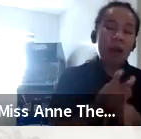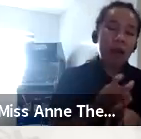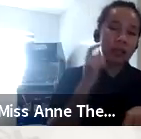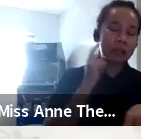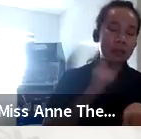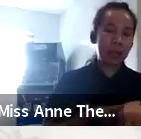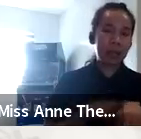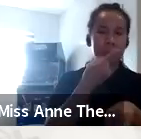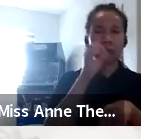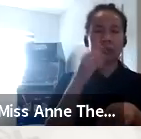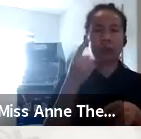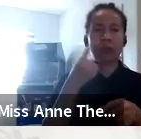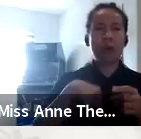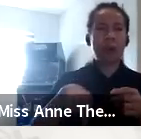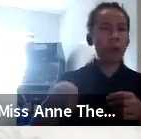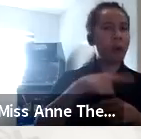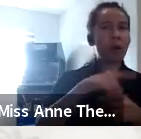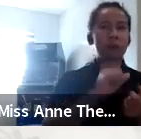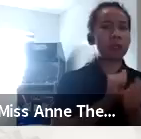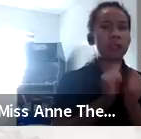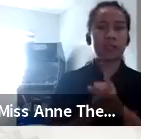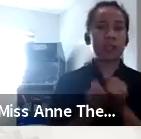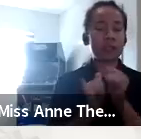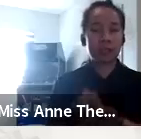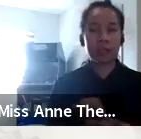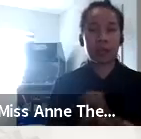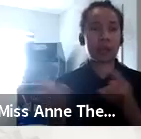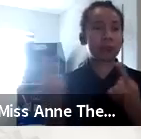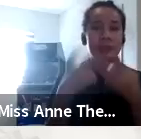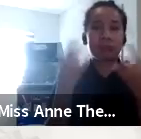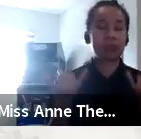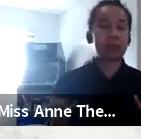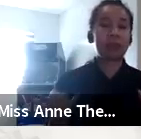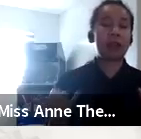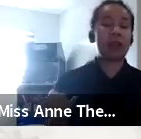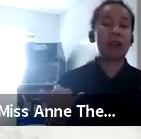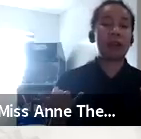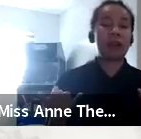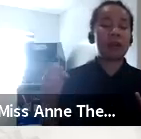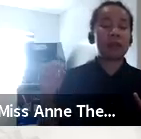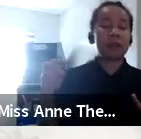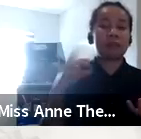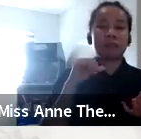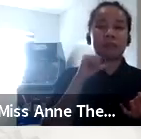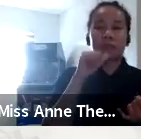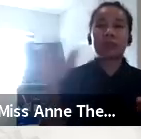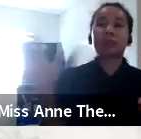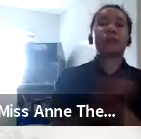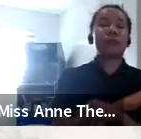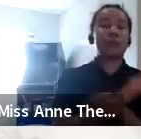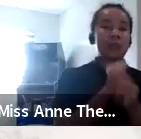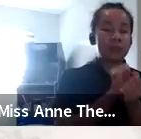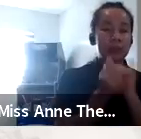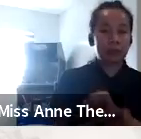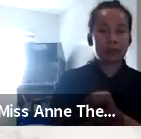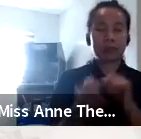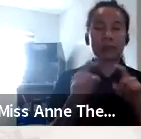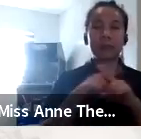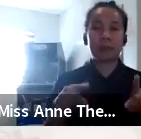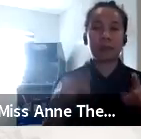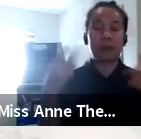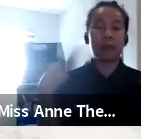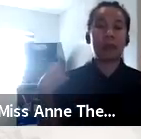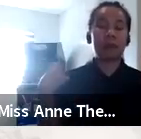because we're all coping. We are all coping. Up to now, we haven't coped that much yet, but we had a lot of